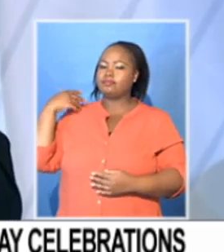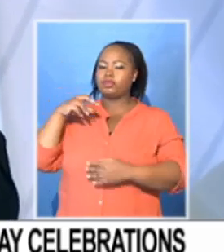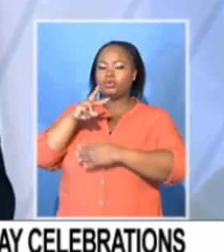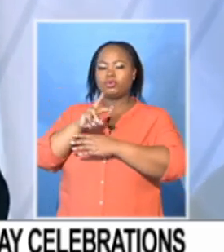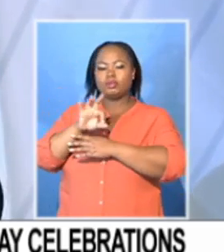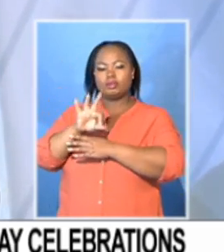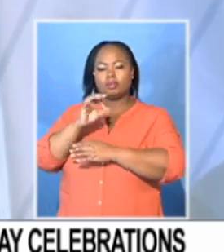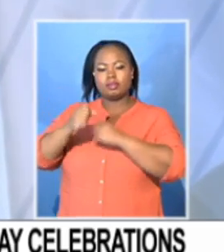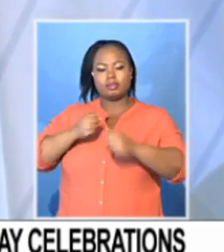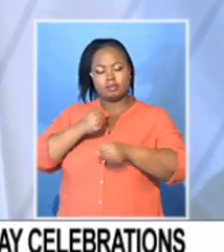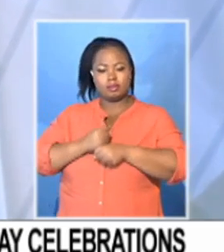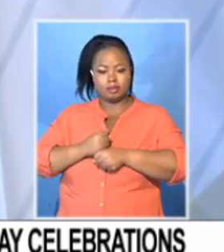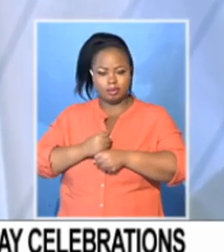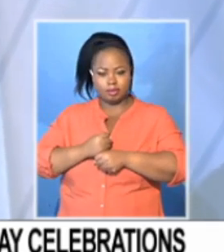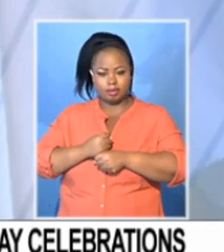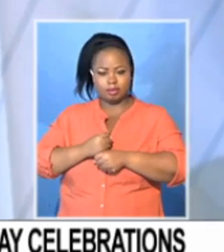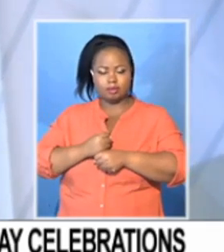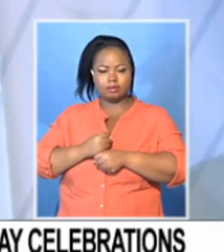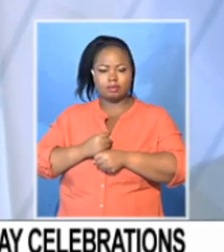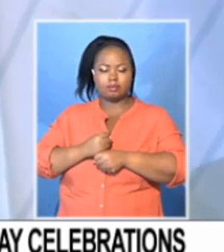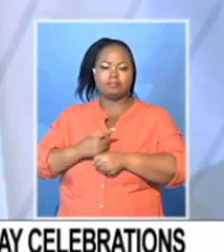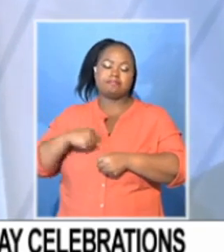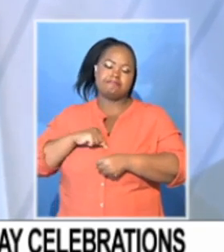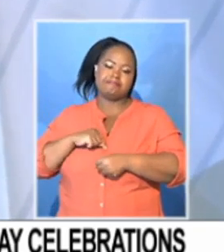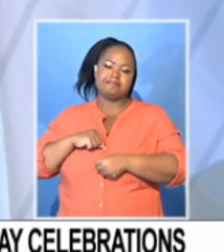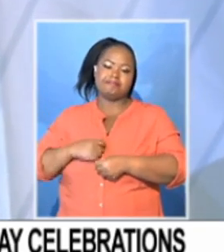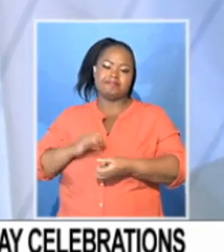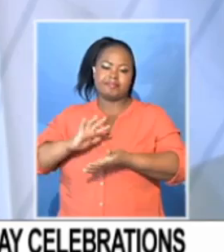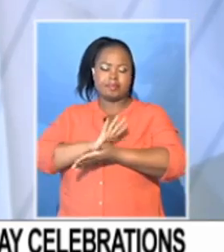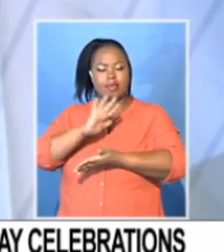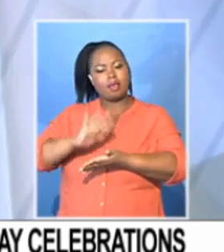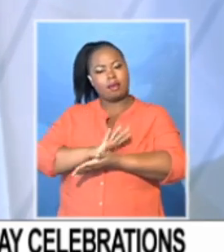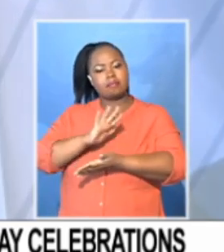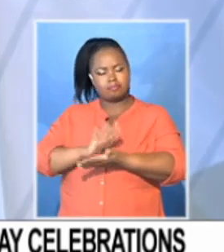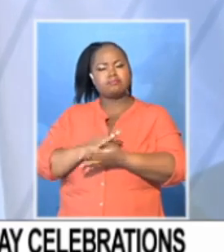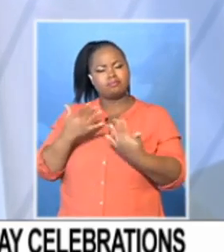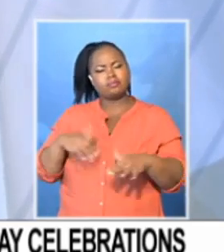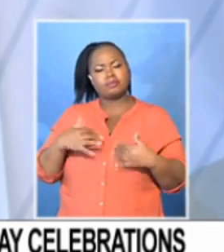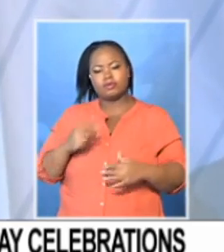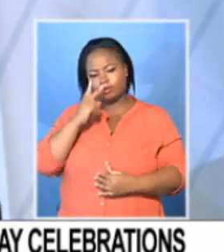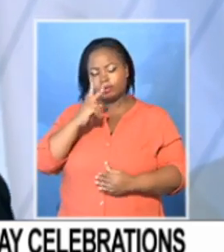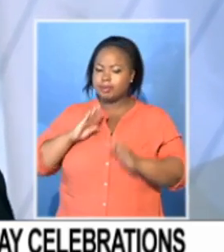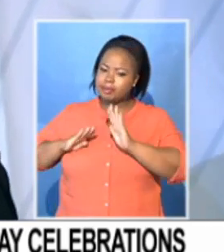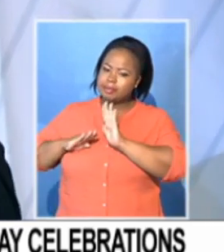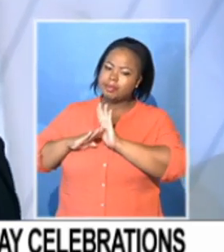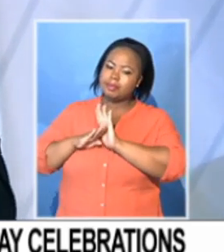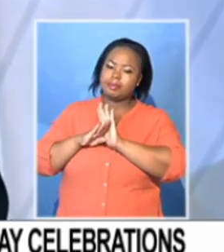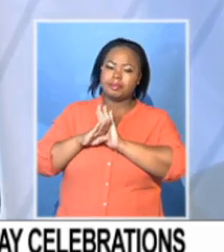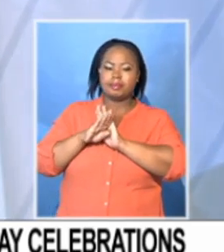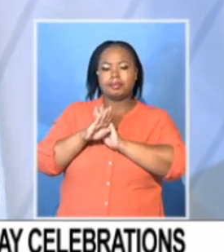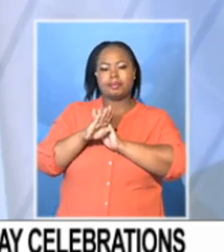23 years, we are pleased with the progress that has been